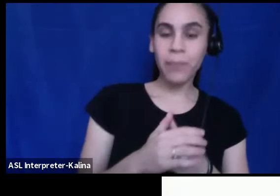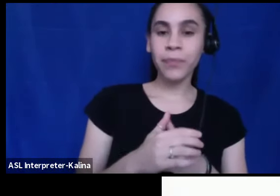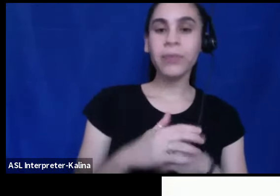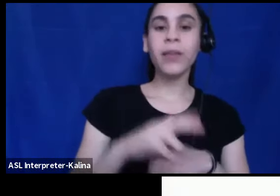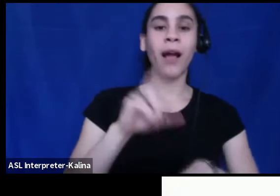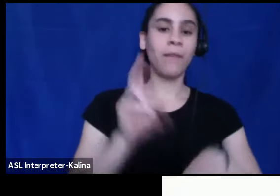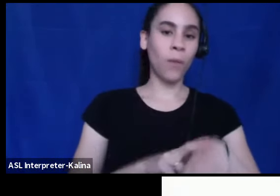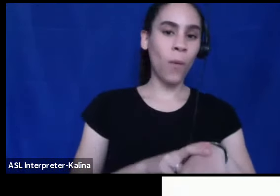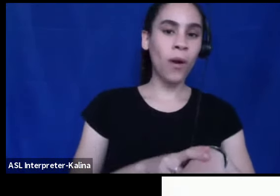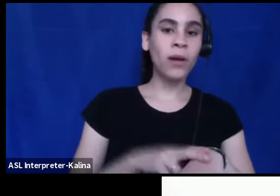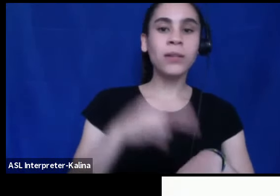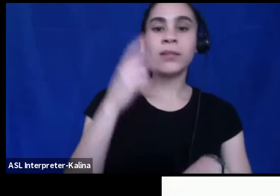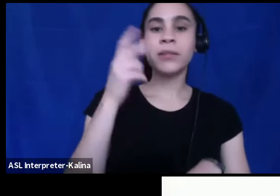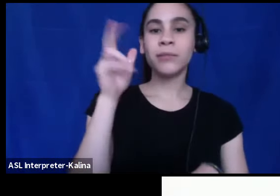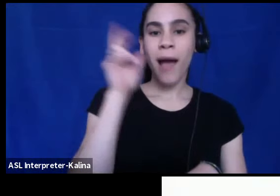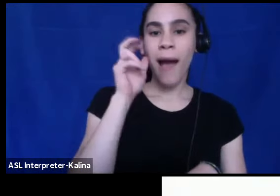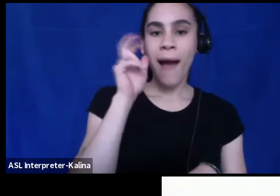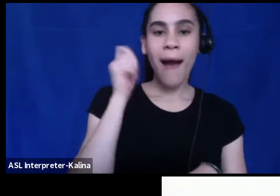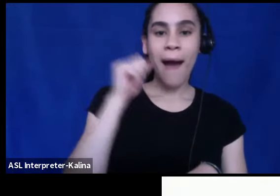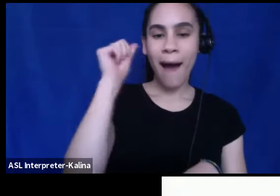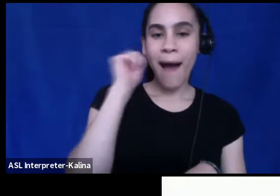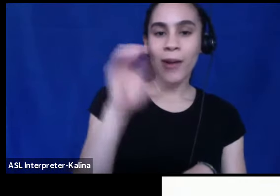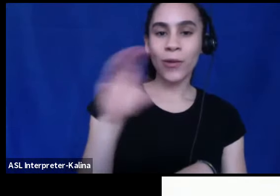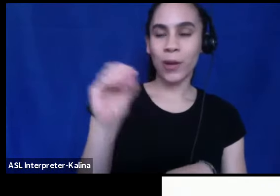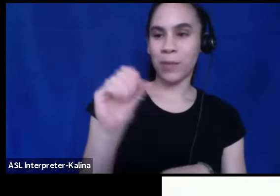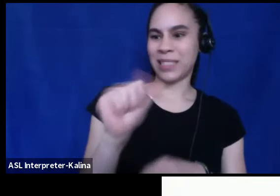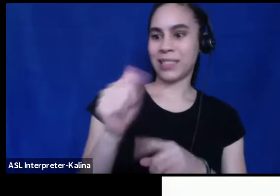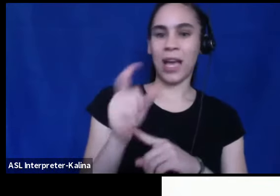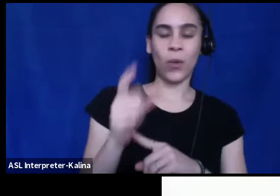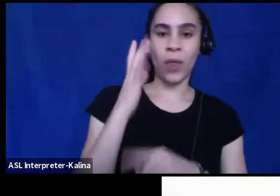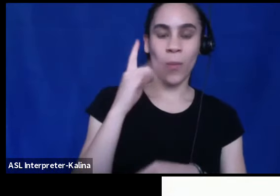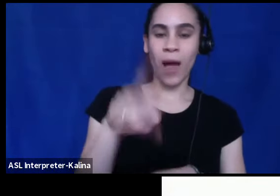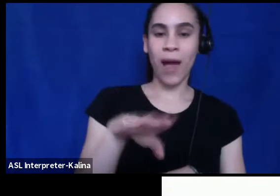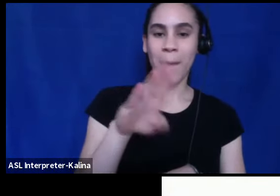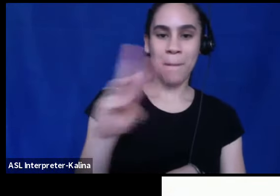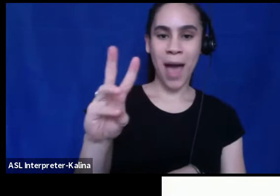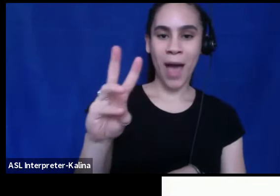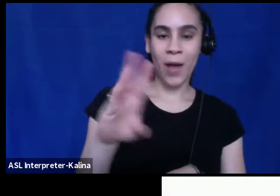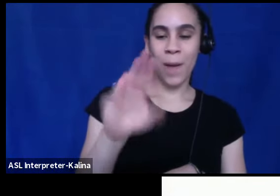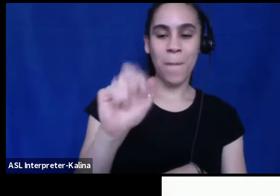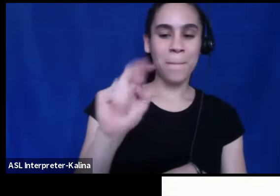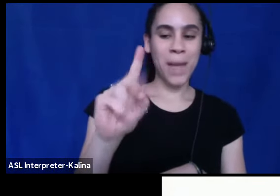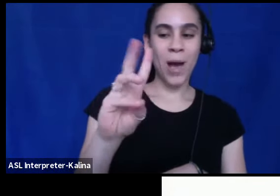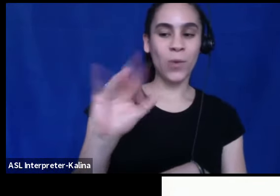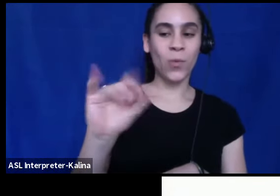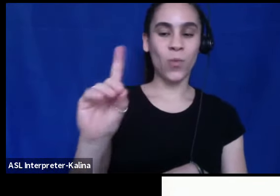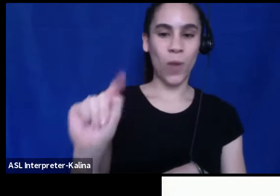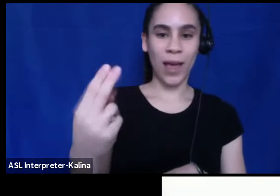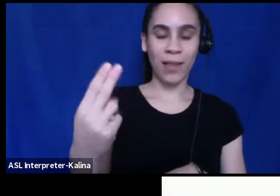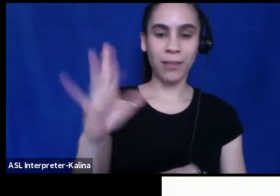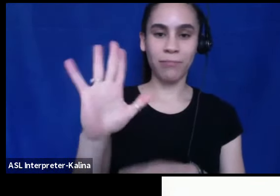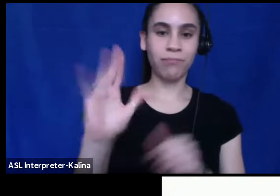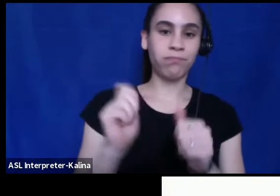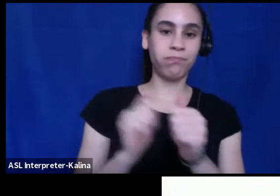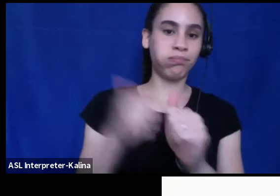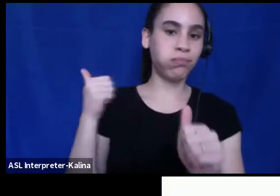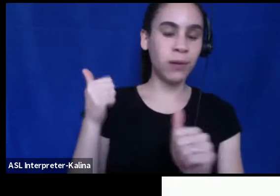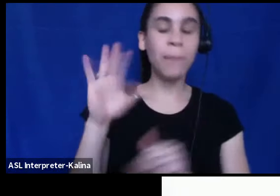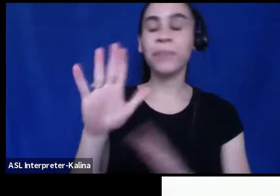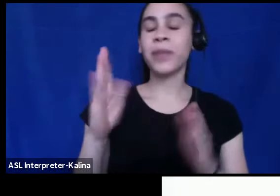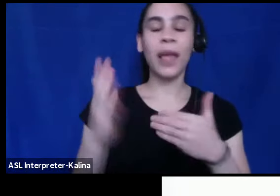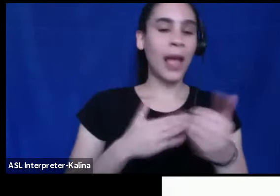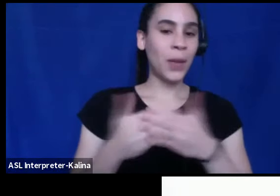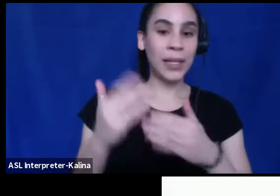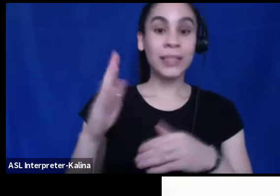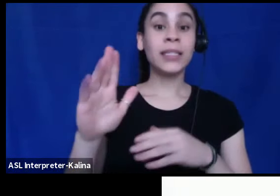like 10 minutes later because the bandwidth hadn't caught up then. But anyways, fast forward to 10 years later,